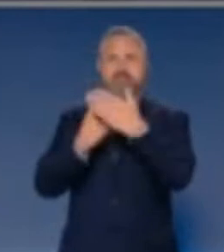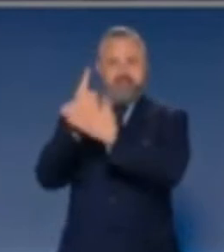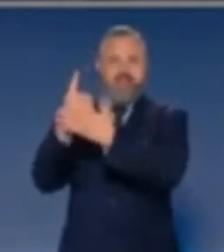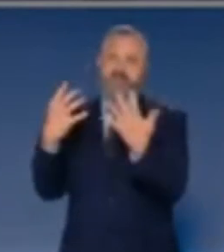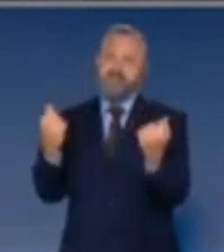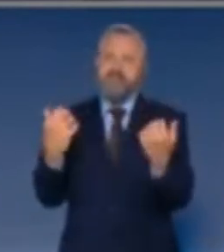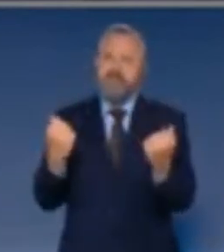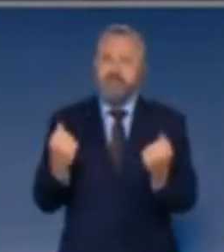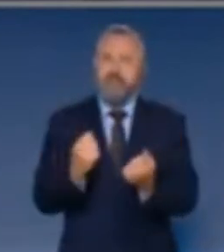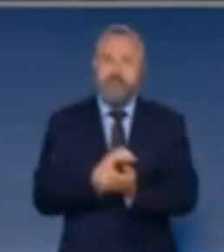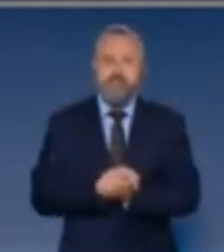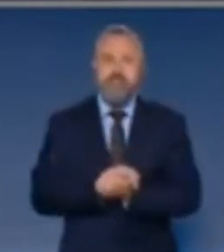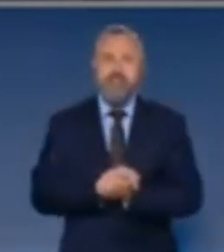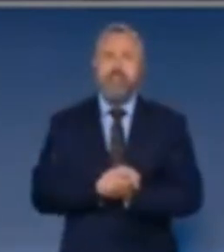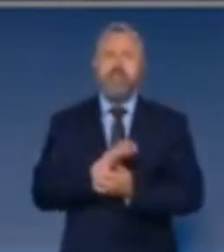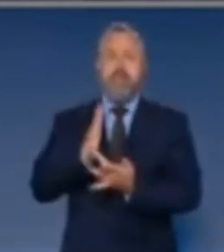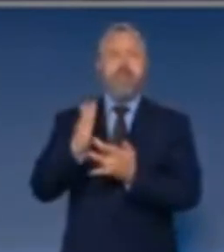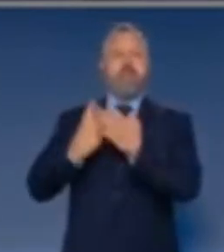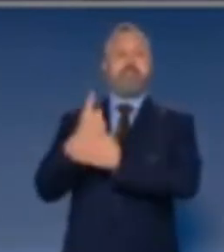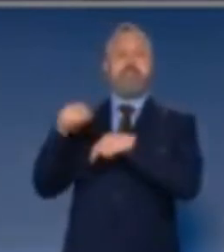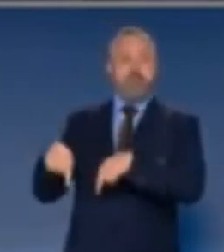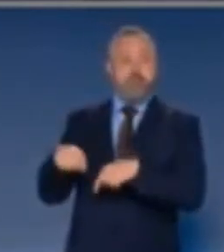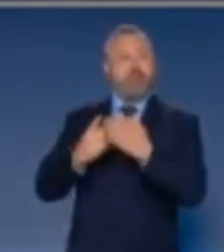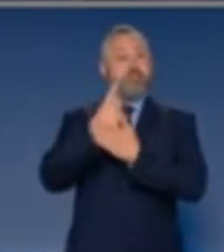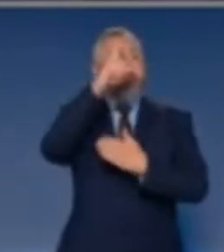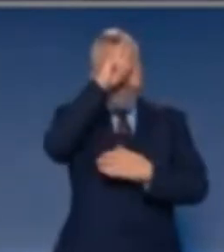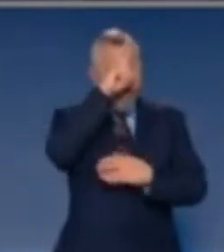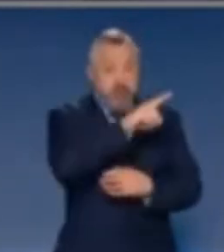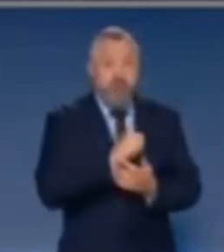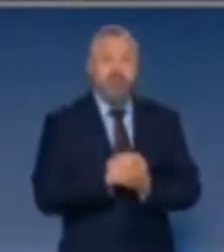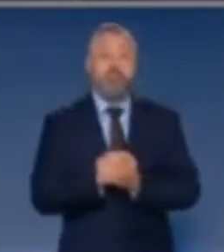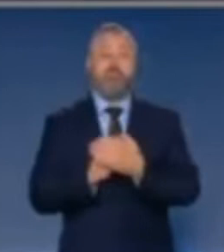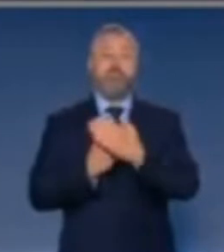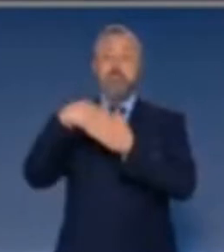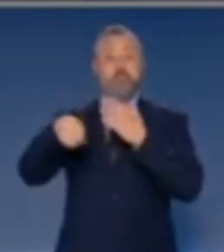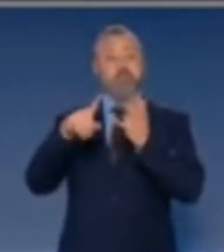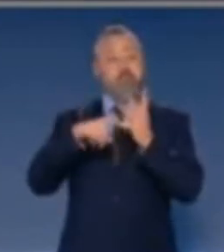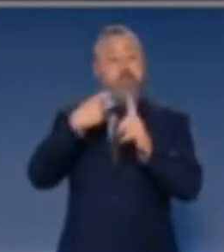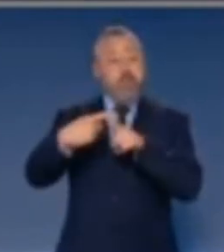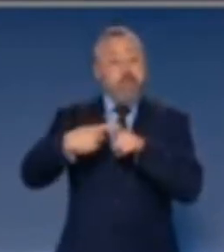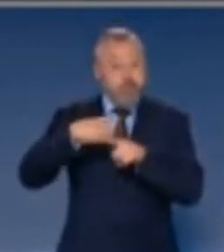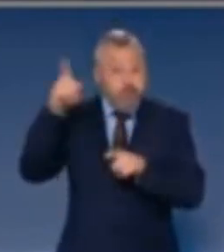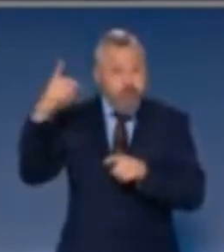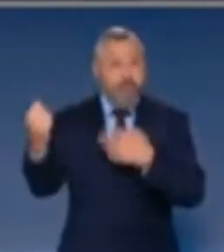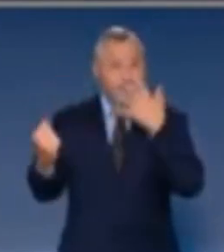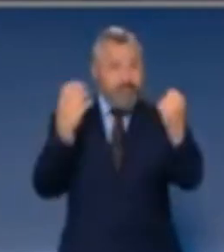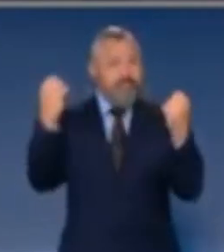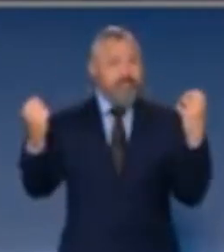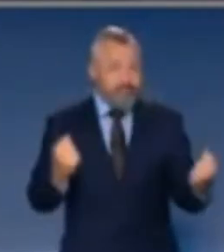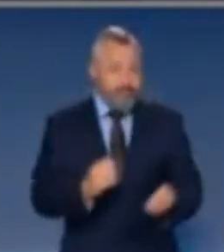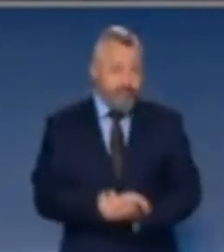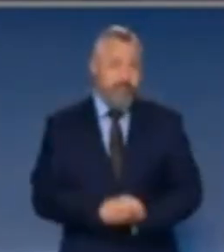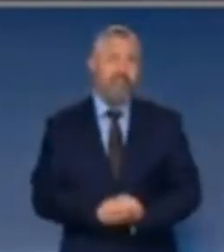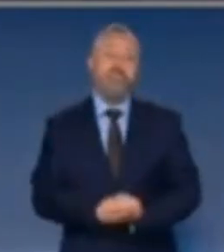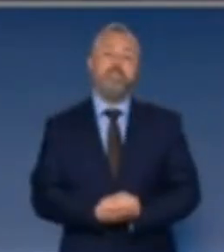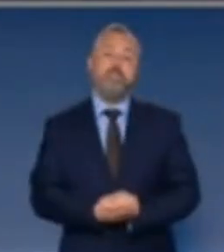their vaccines, including in Germany and the United Kingdom. As the Minister has said, both the residents are doing